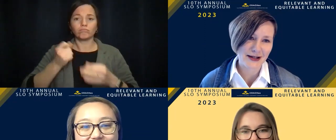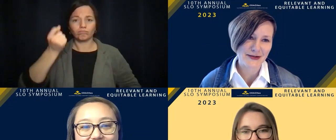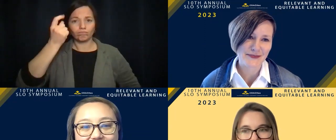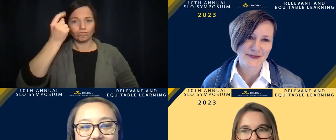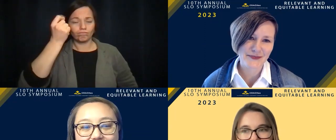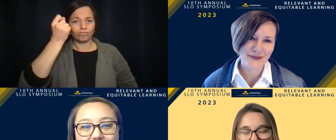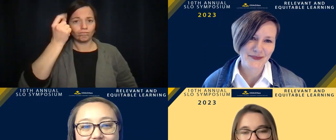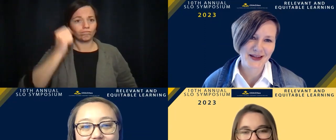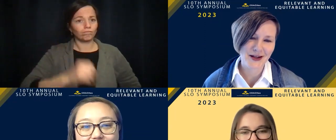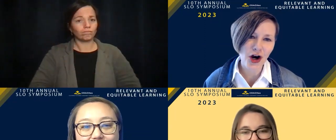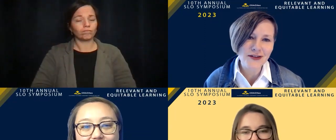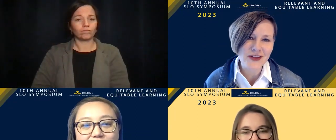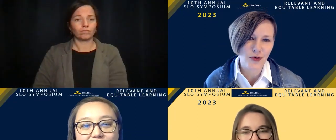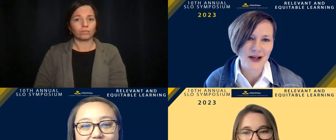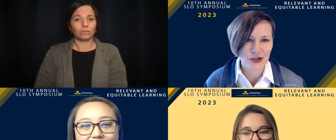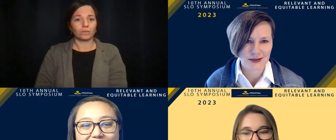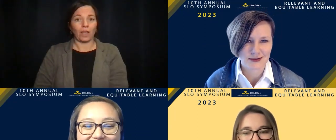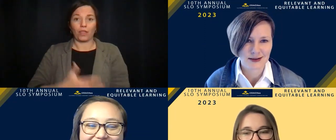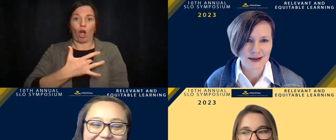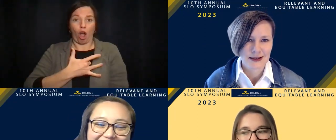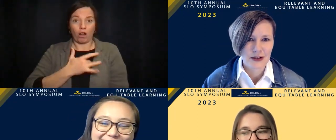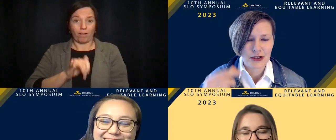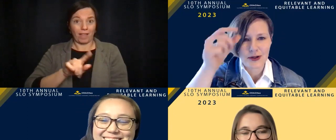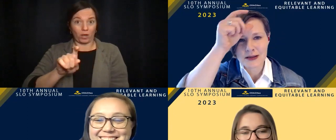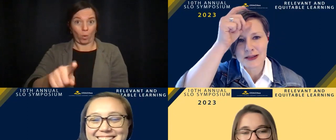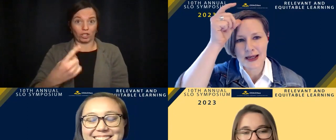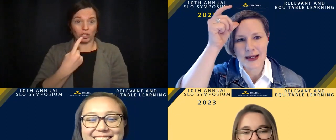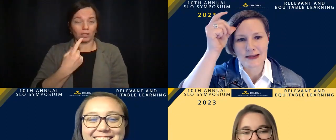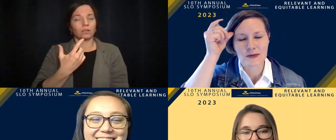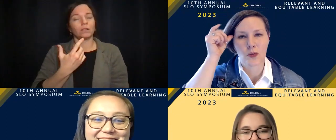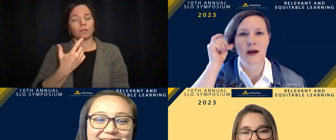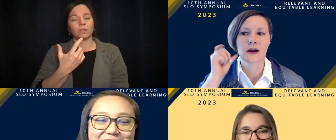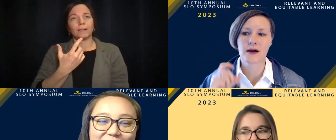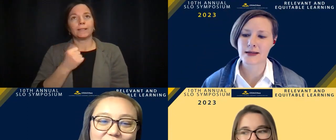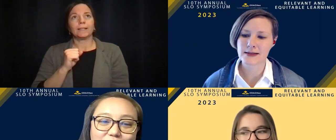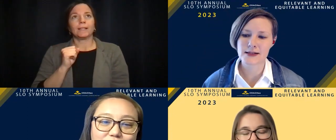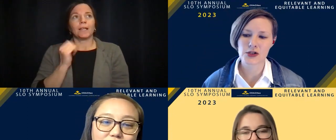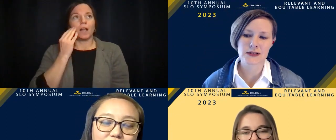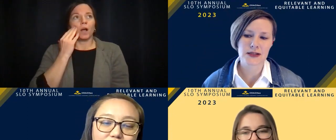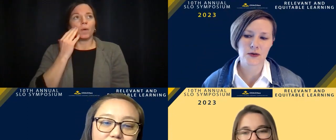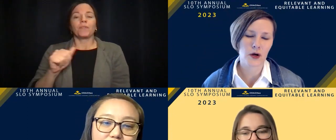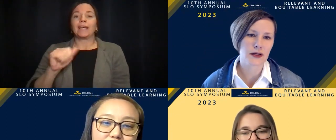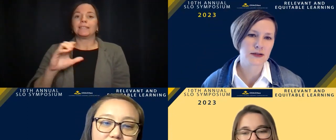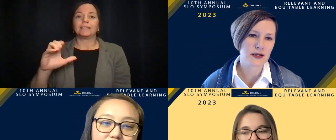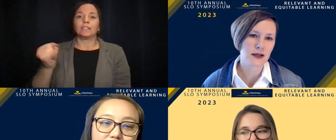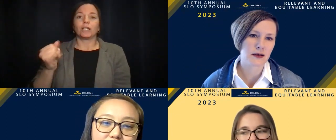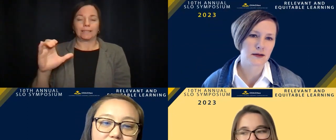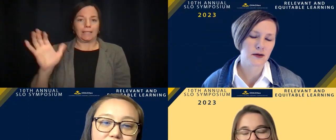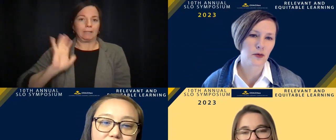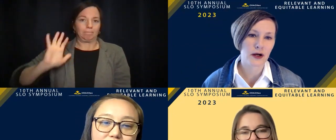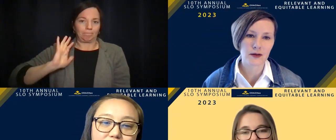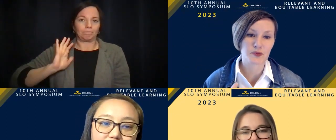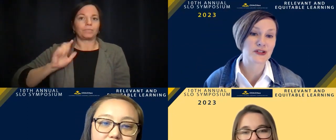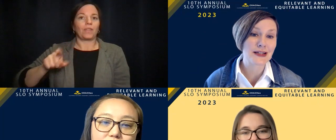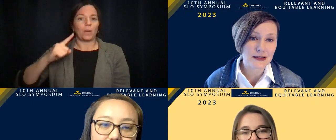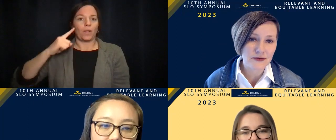very, the heart of that question, you know, in the days where ACCJC was thinking,